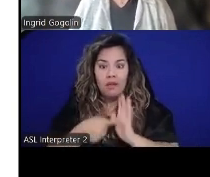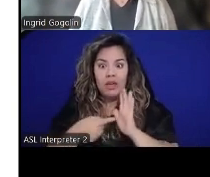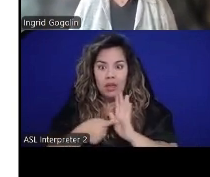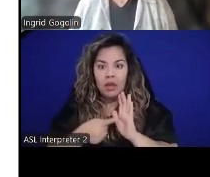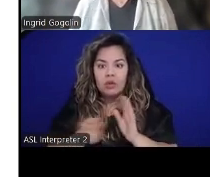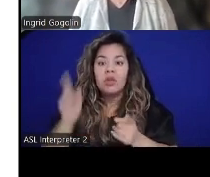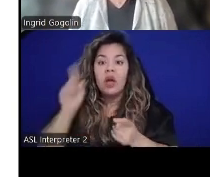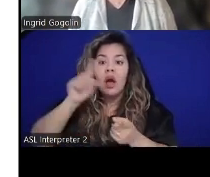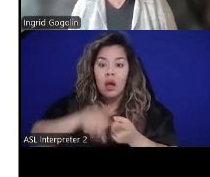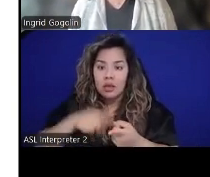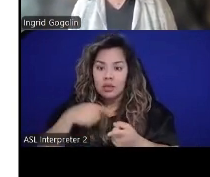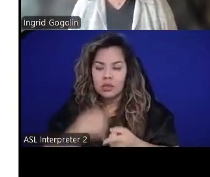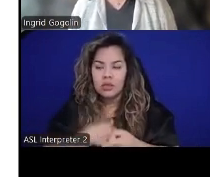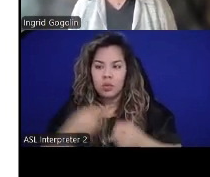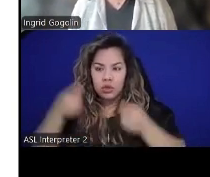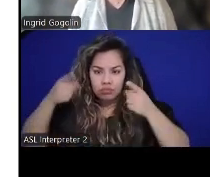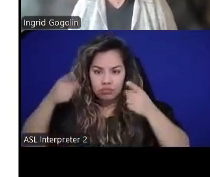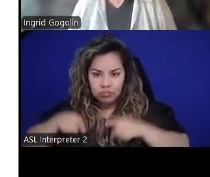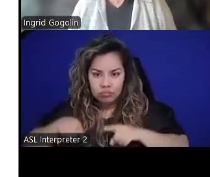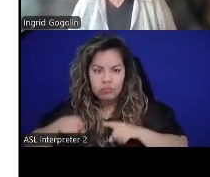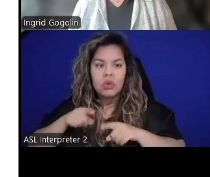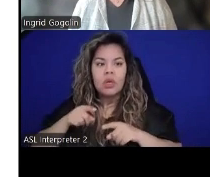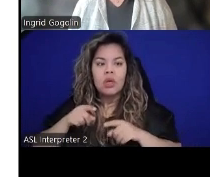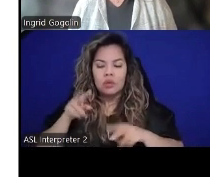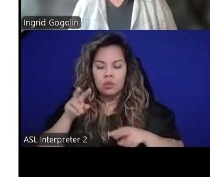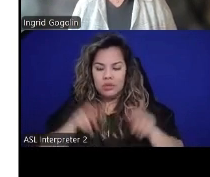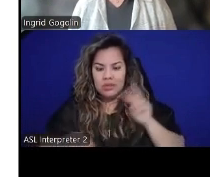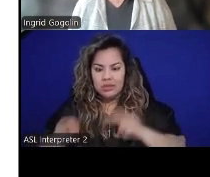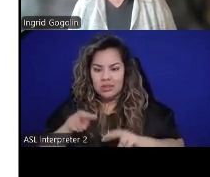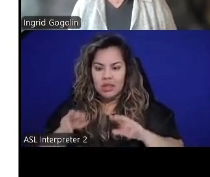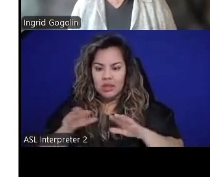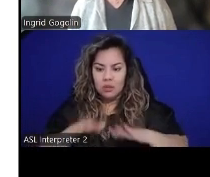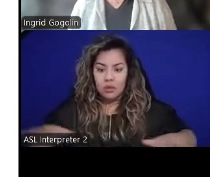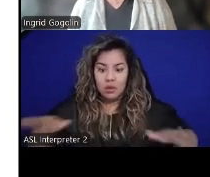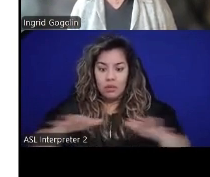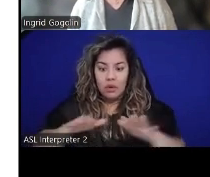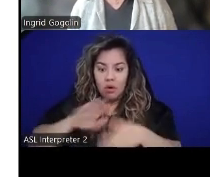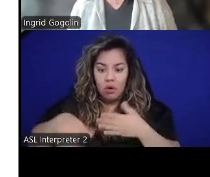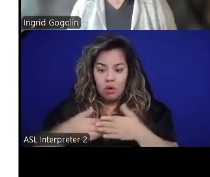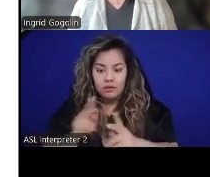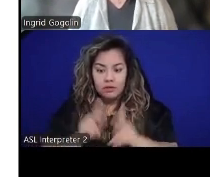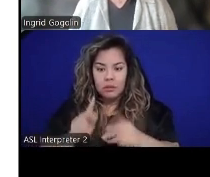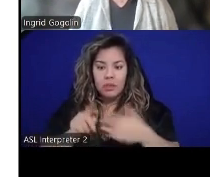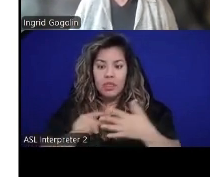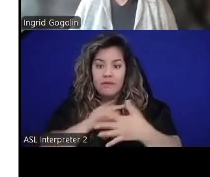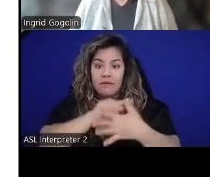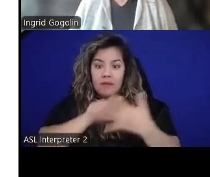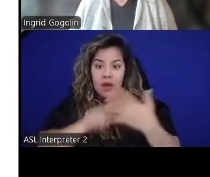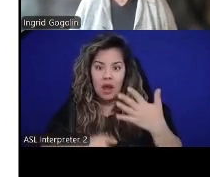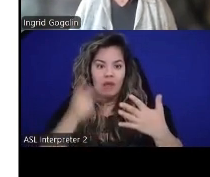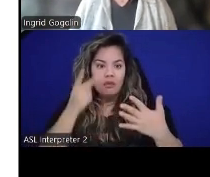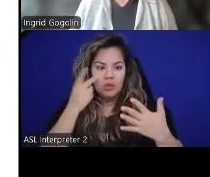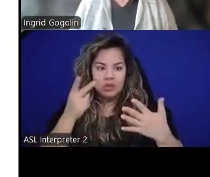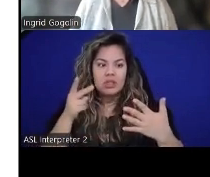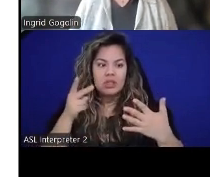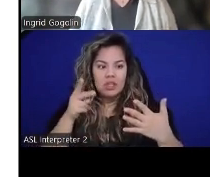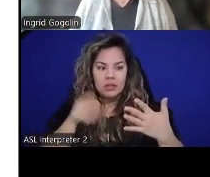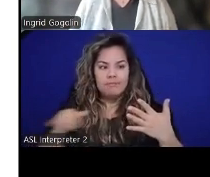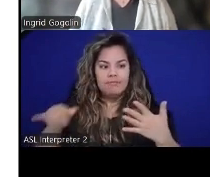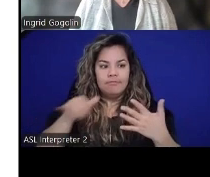terms among all these people about the 5 indicators you see here. It is